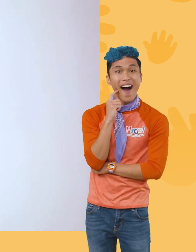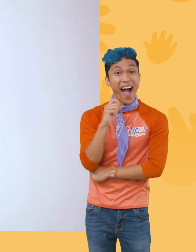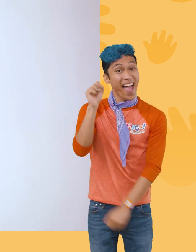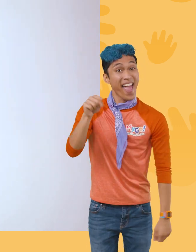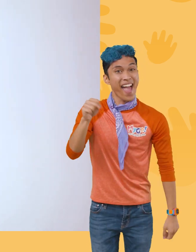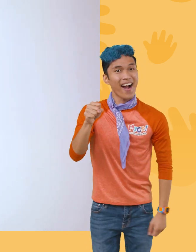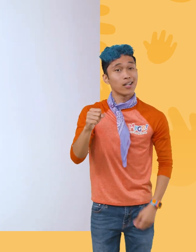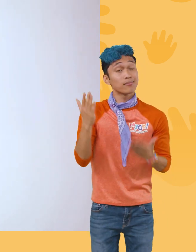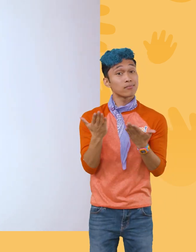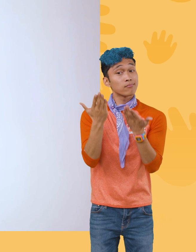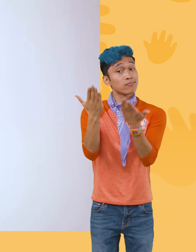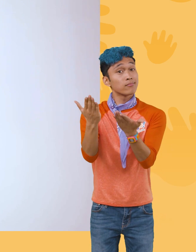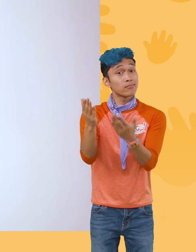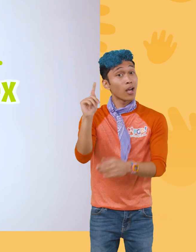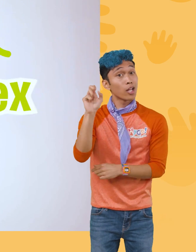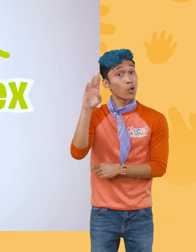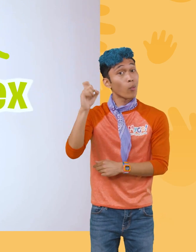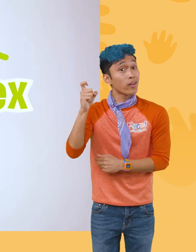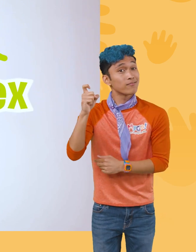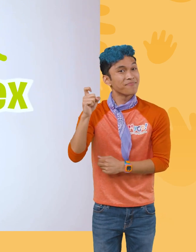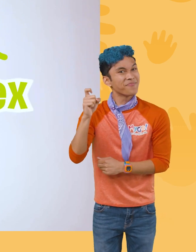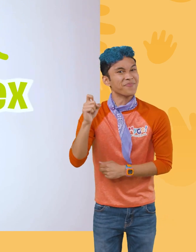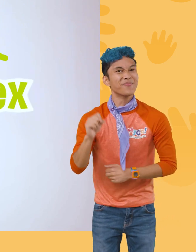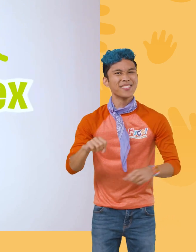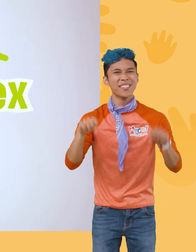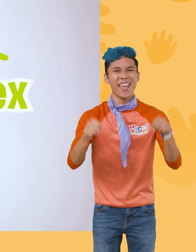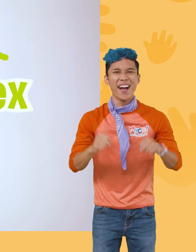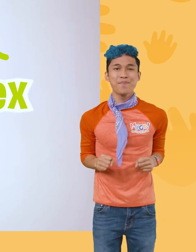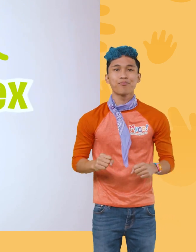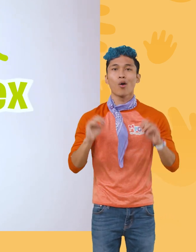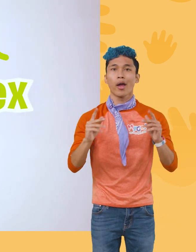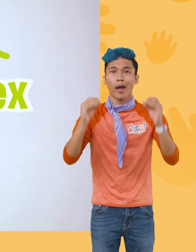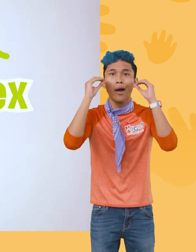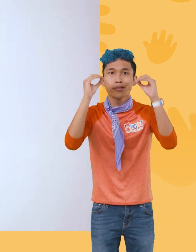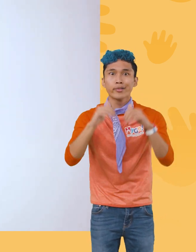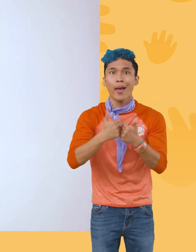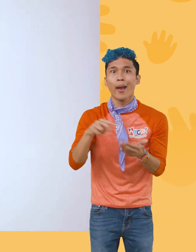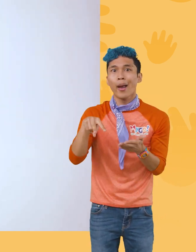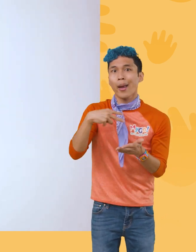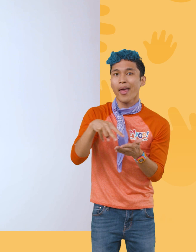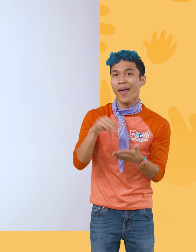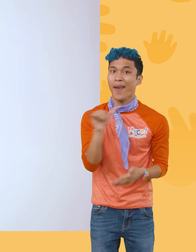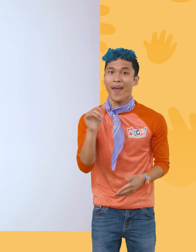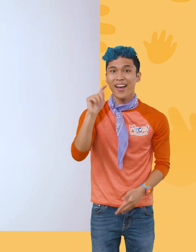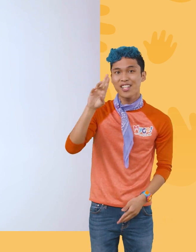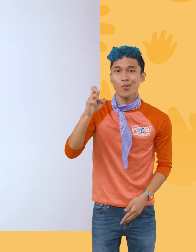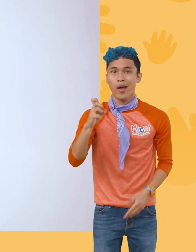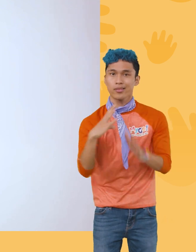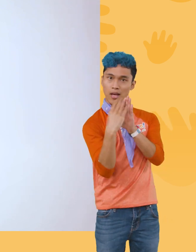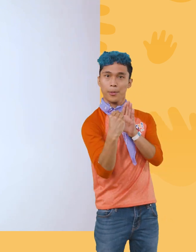Oh, yeah! How about a T-Rex? Yeah. Okay, I'll teach you how to dance like a